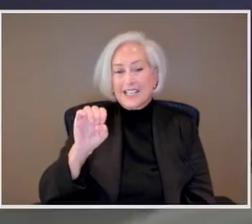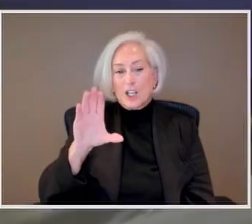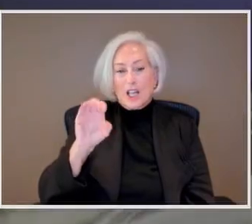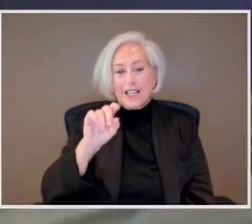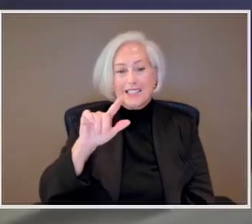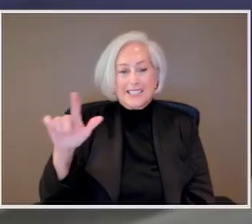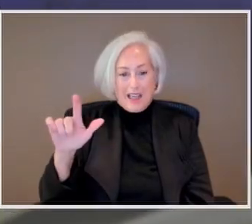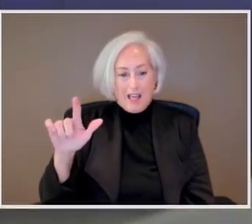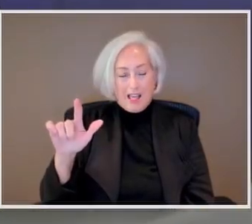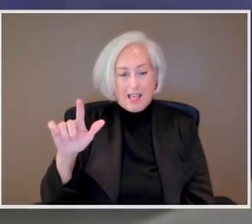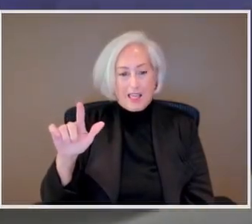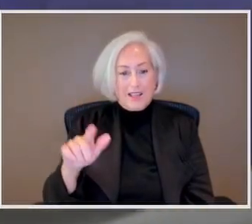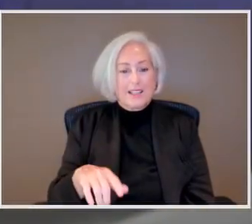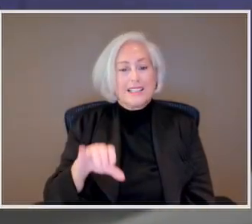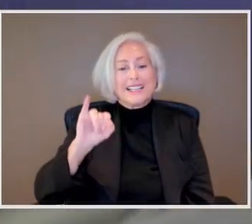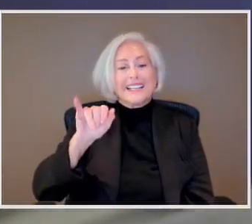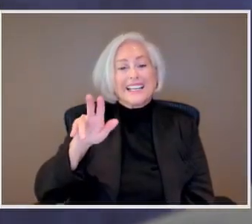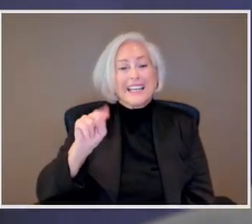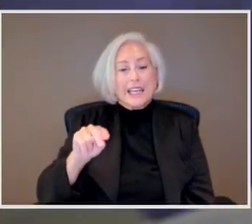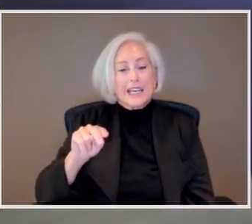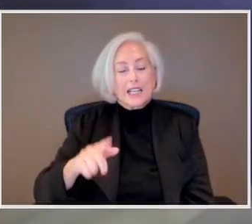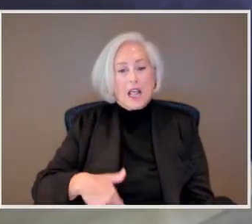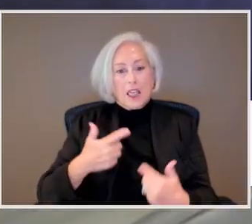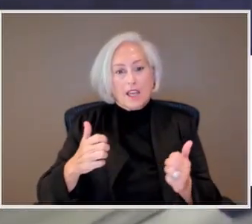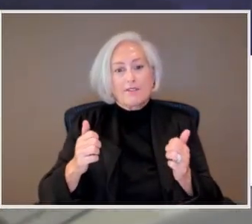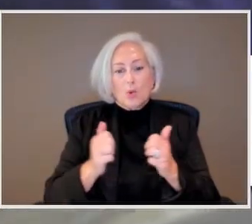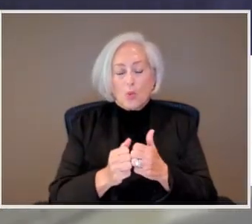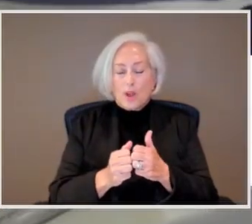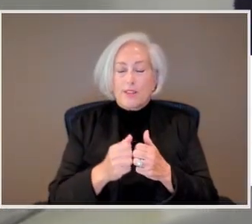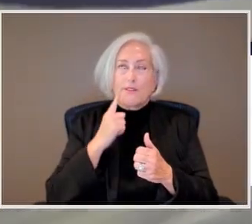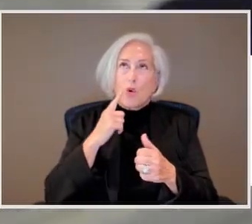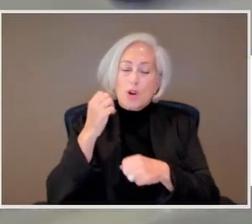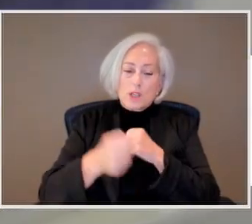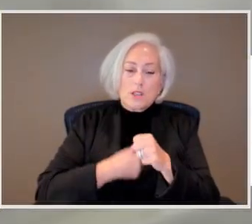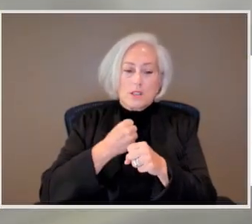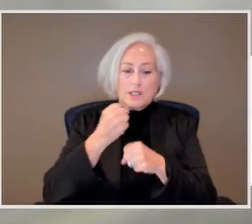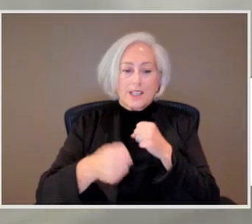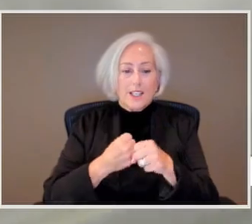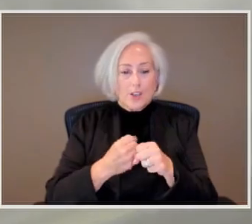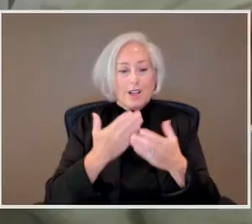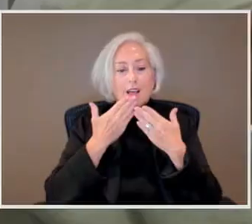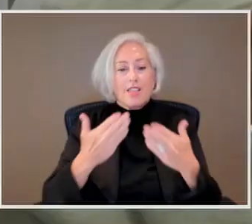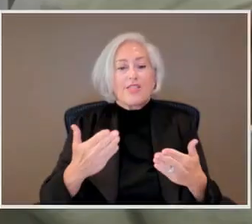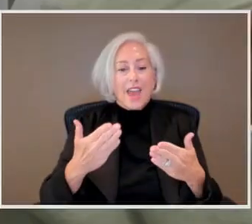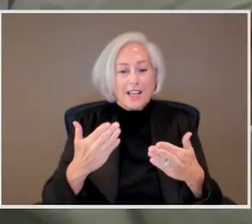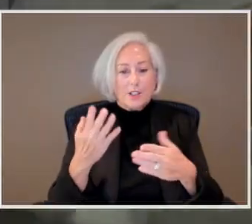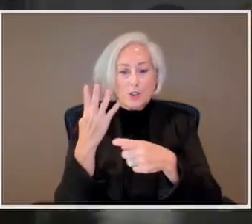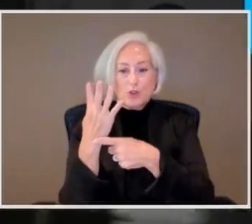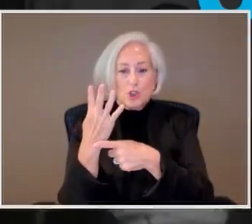with it for decades. Thanks to gene editing, his life is about to change.